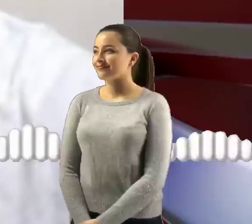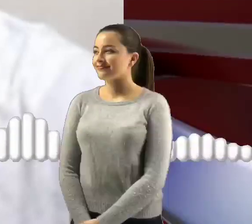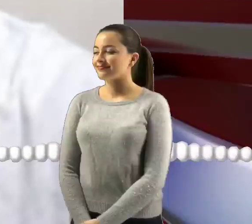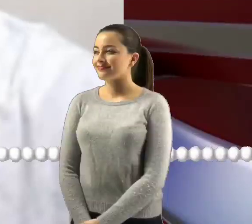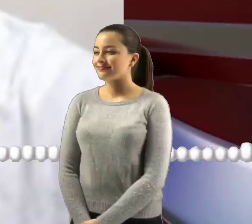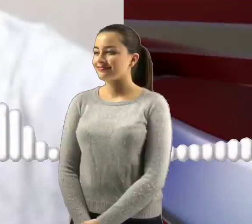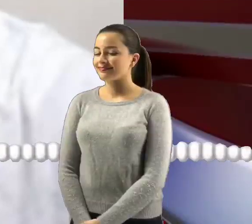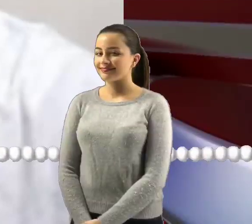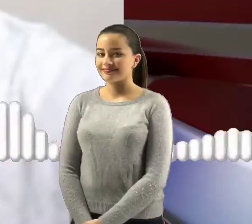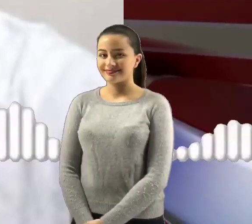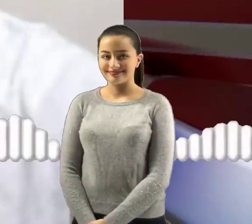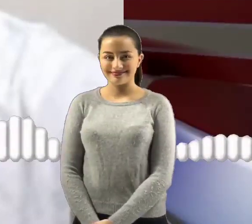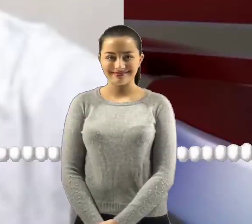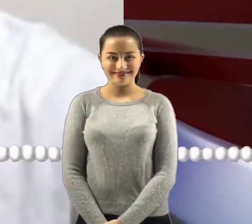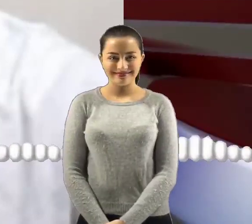ka anyị na-afụ.